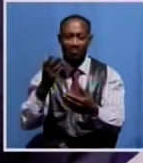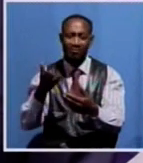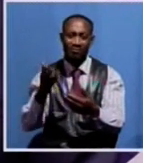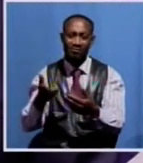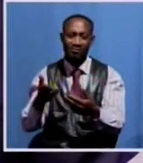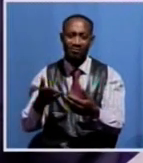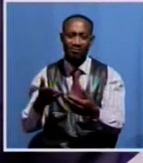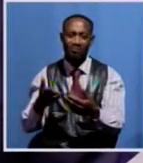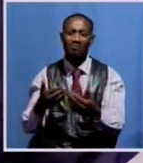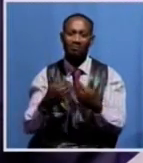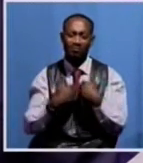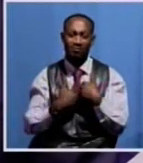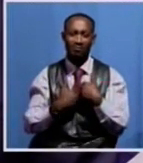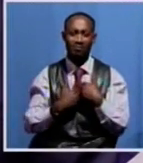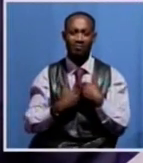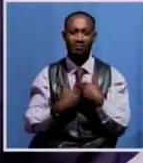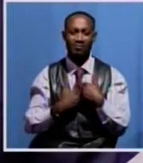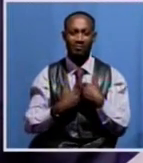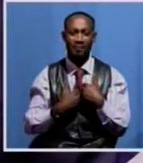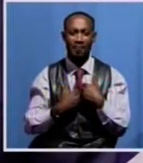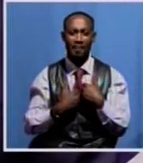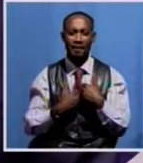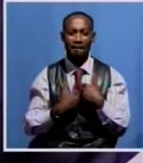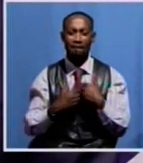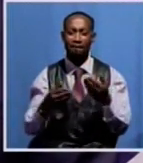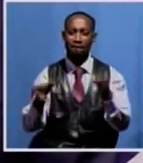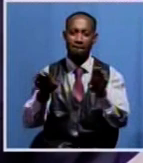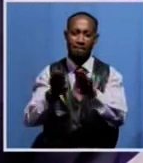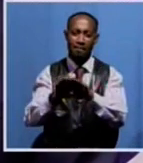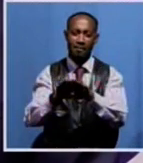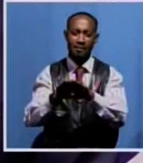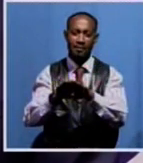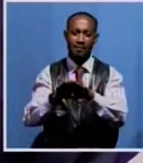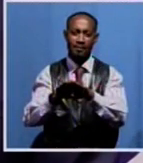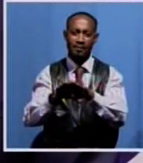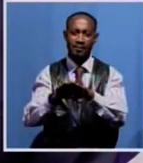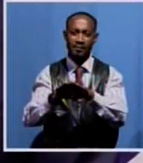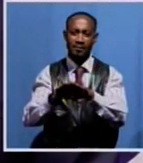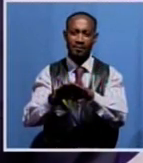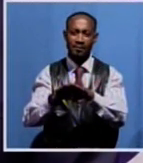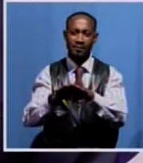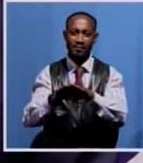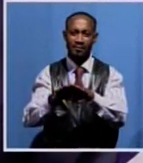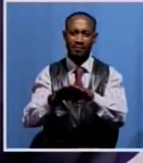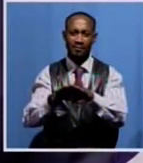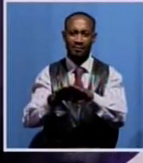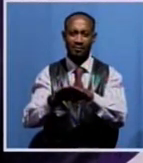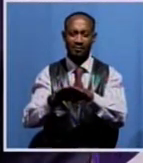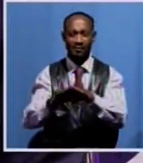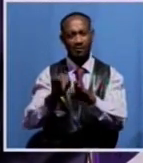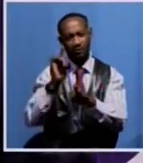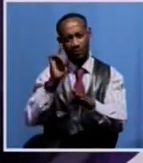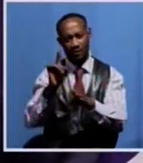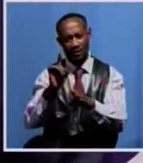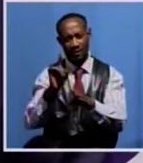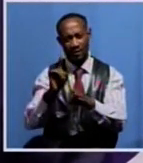know we have had a closure of I think it's the concentrator, or the smelter rather, the smelter